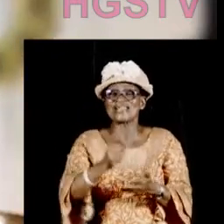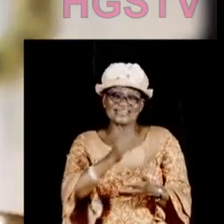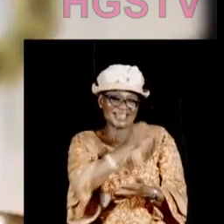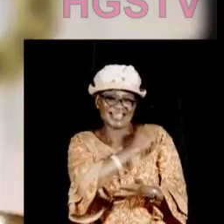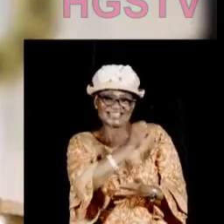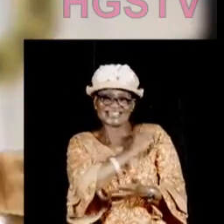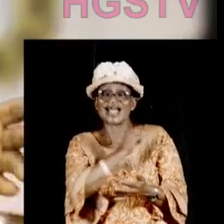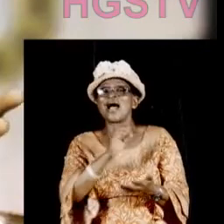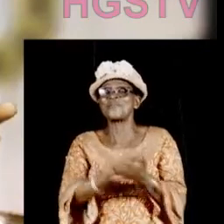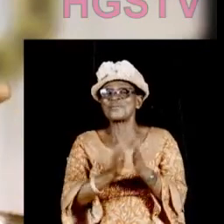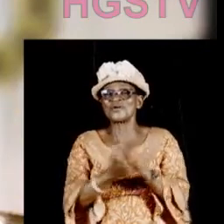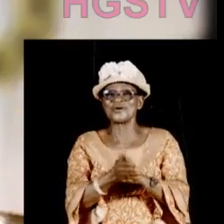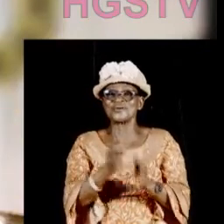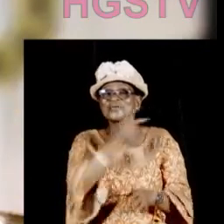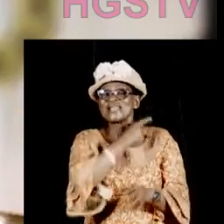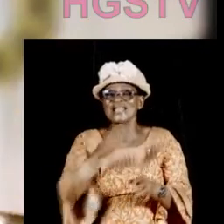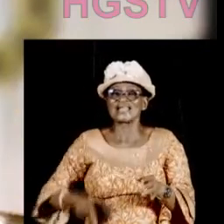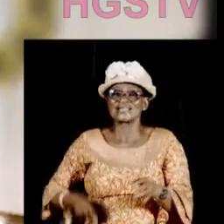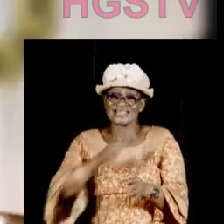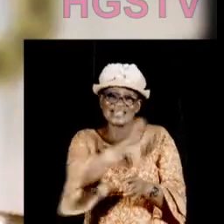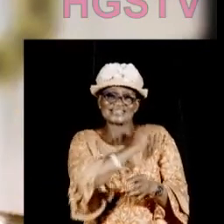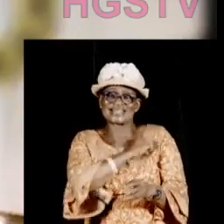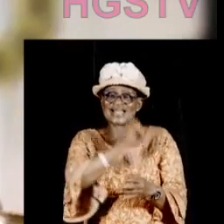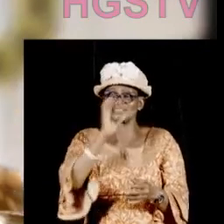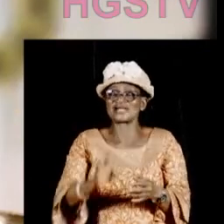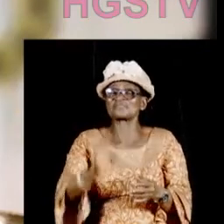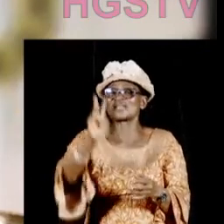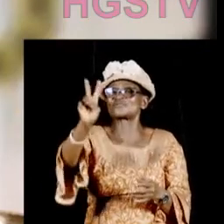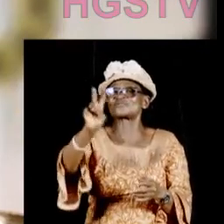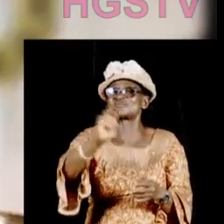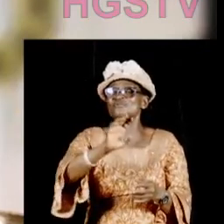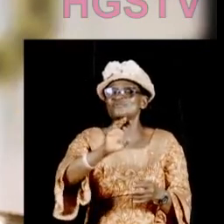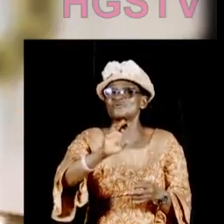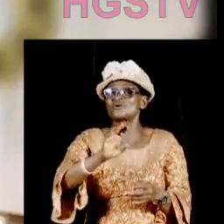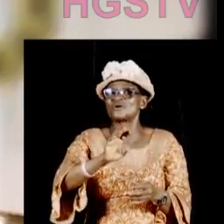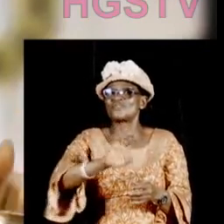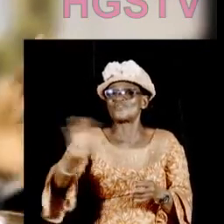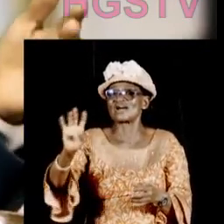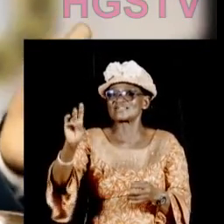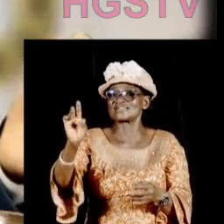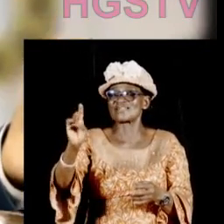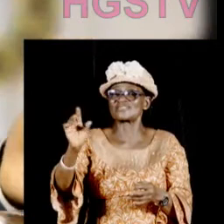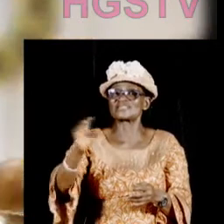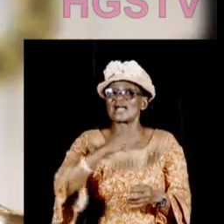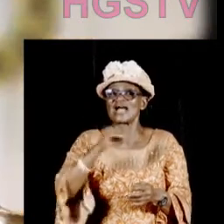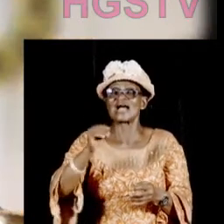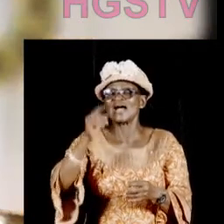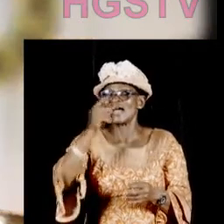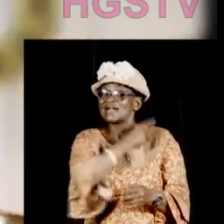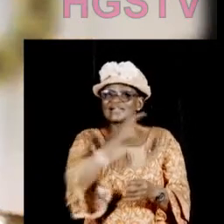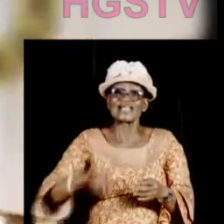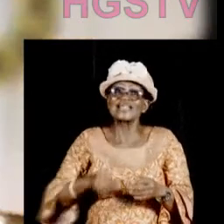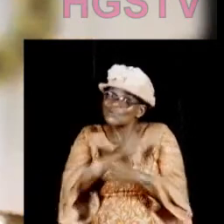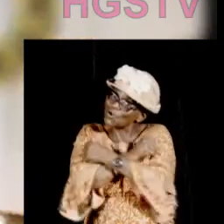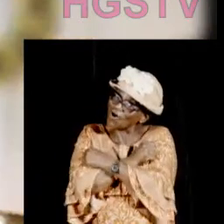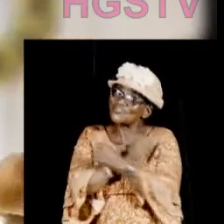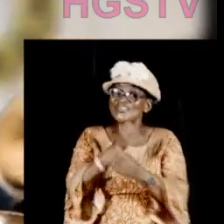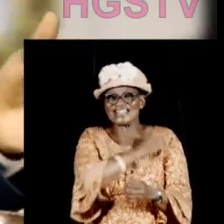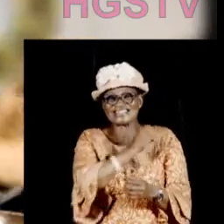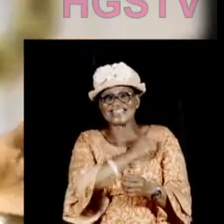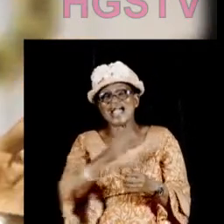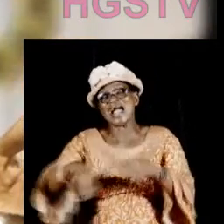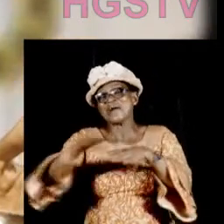land. Esther chapter 2 verse 17. Esther 2:17. And the king loved Esther above all the women,